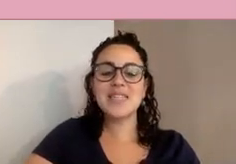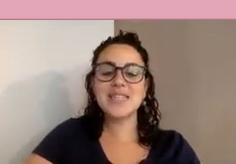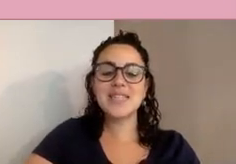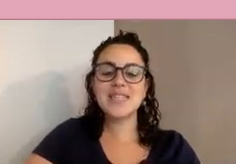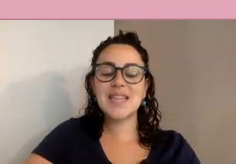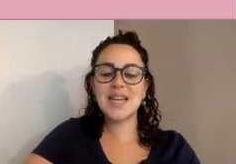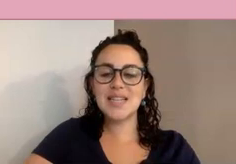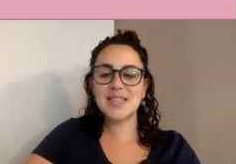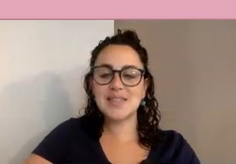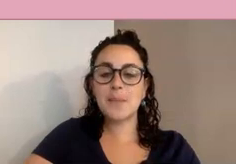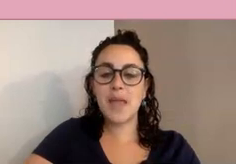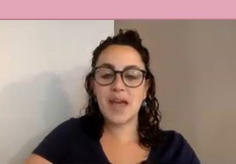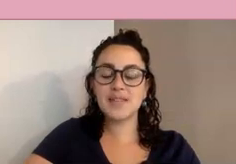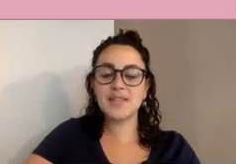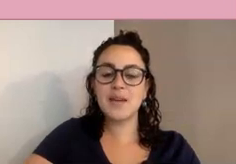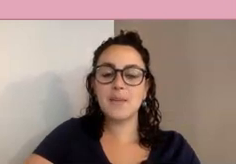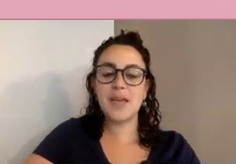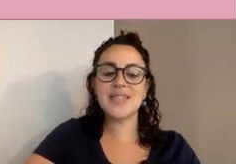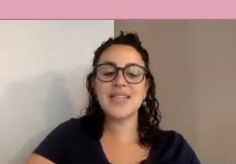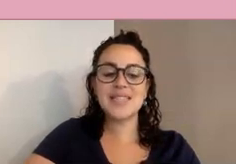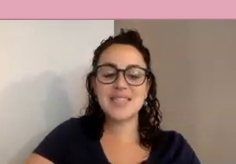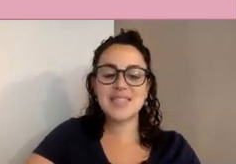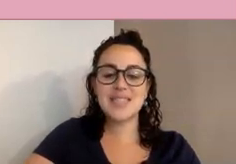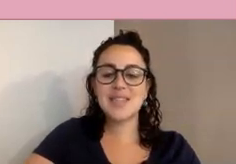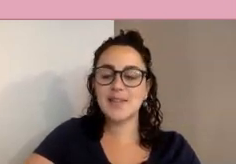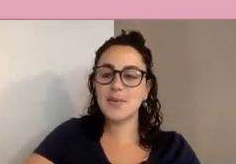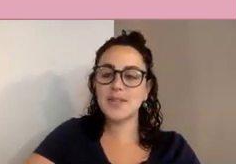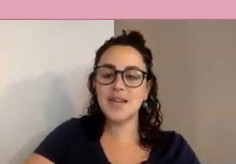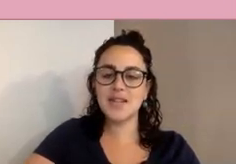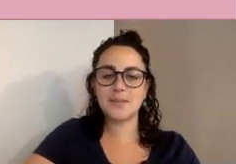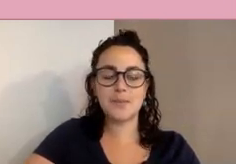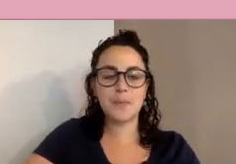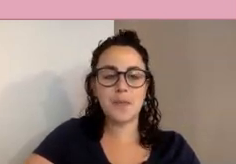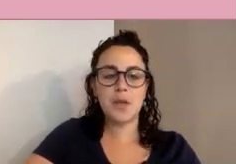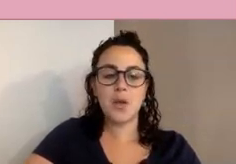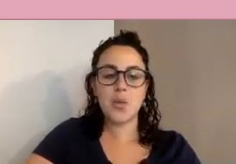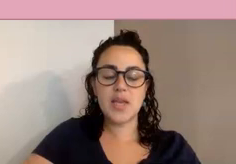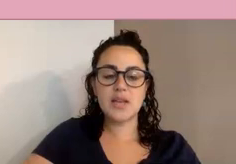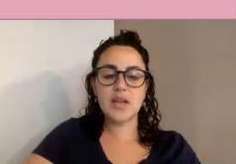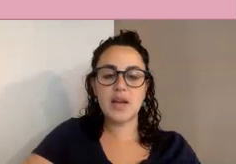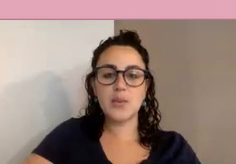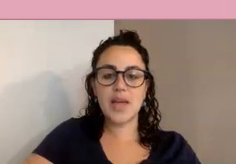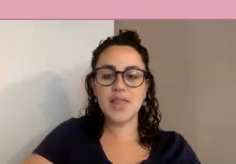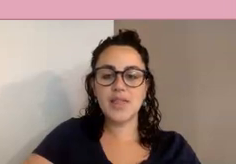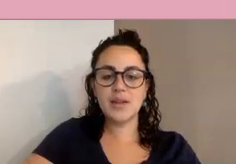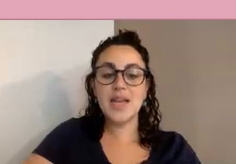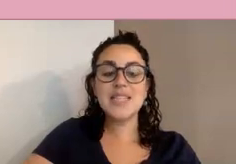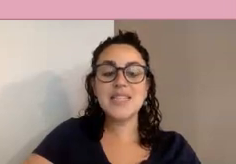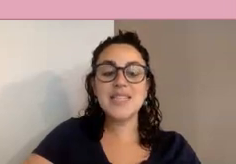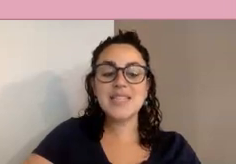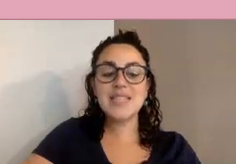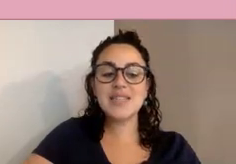me. Sun. S makes S, like the word sun. We can cut with